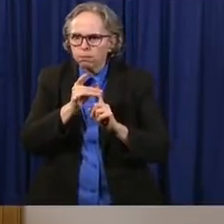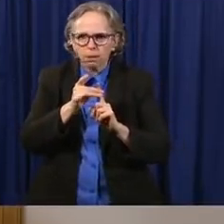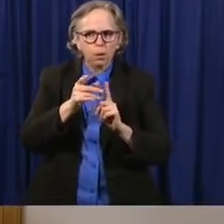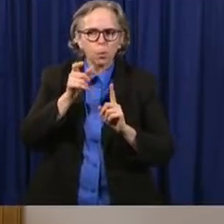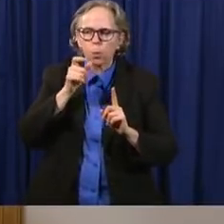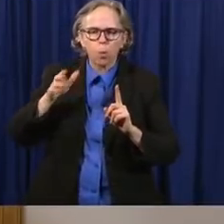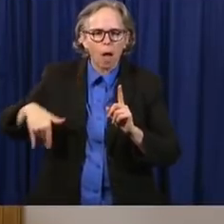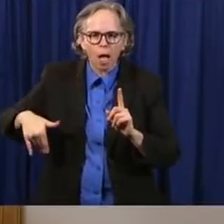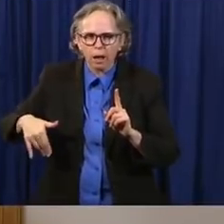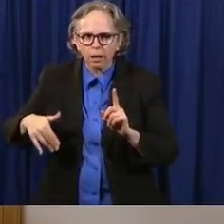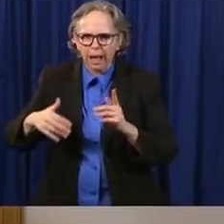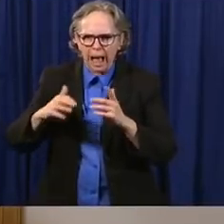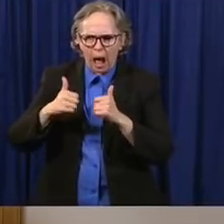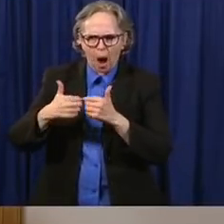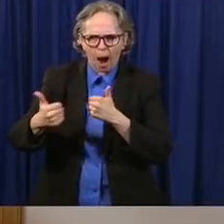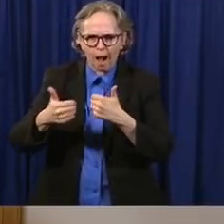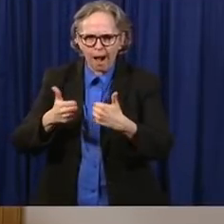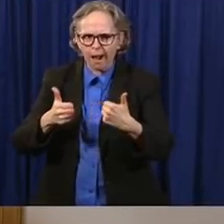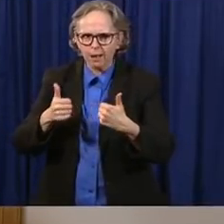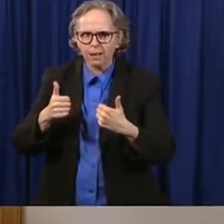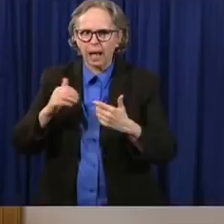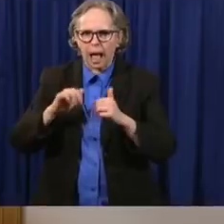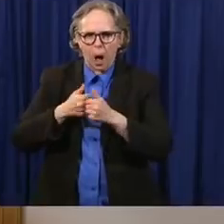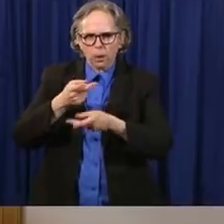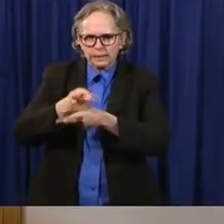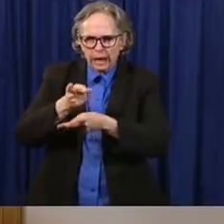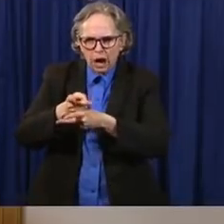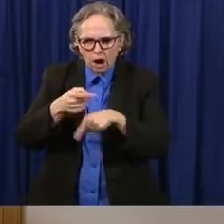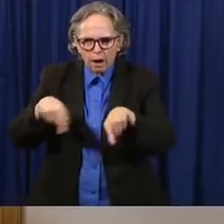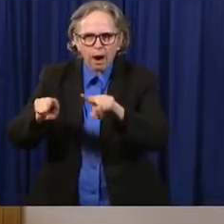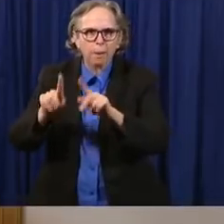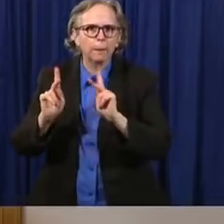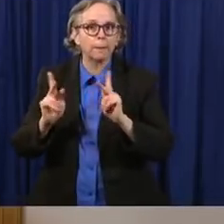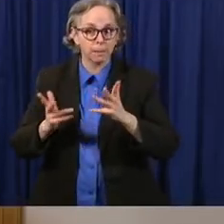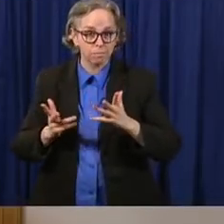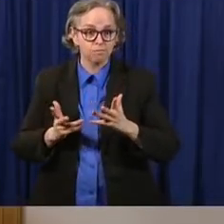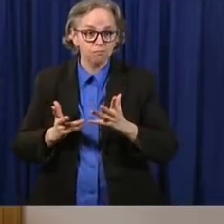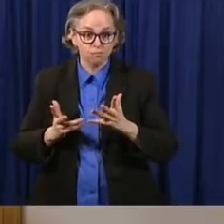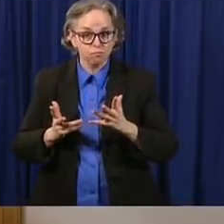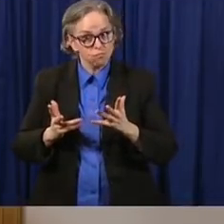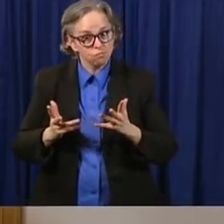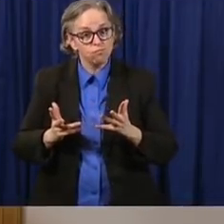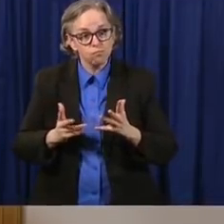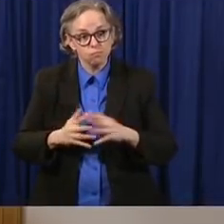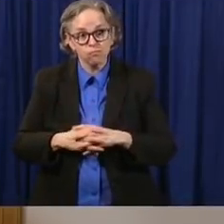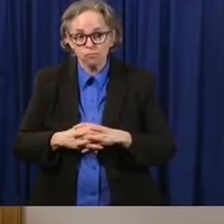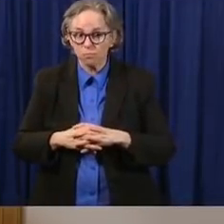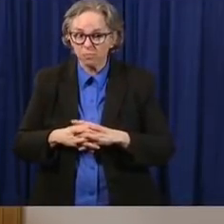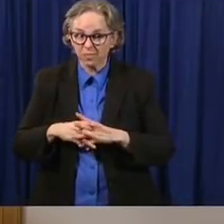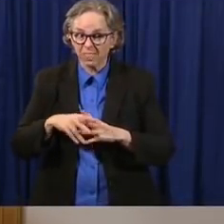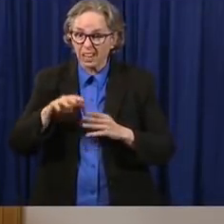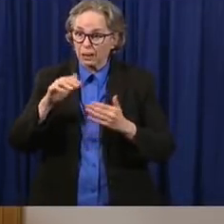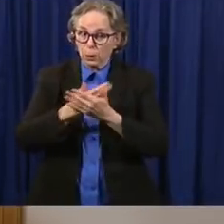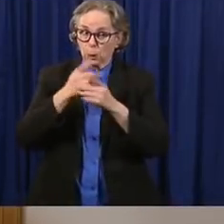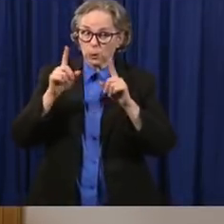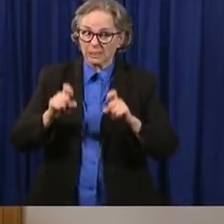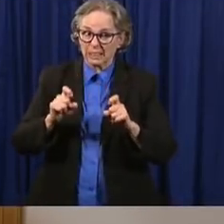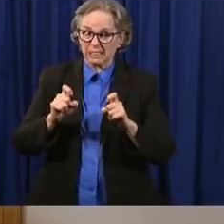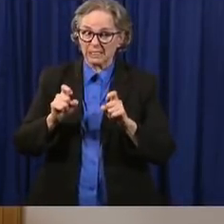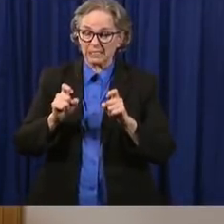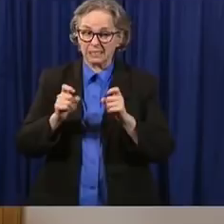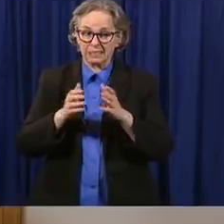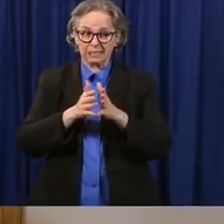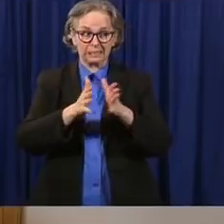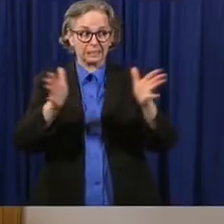how really to attack this. So new testing, widespread testing in any prison where